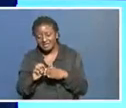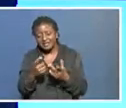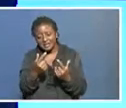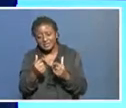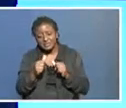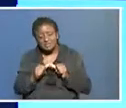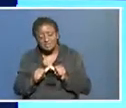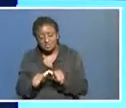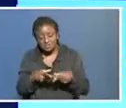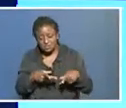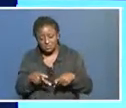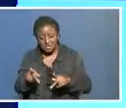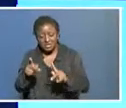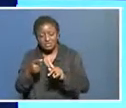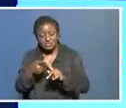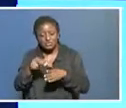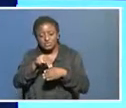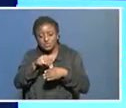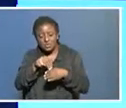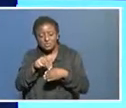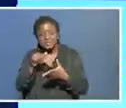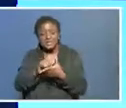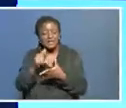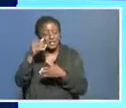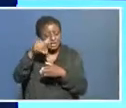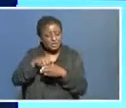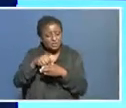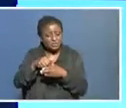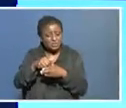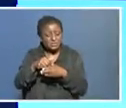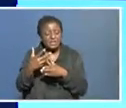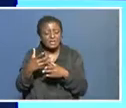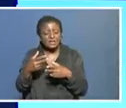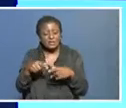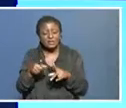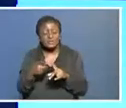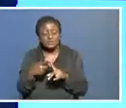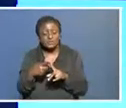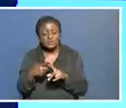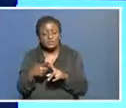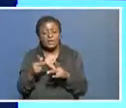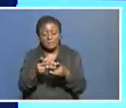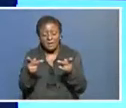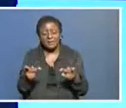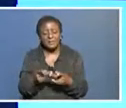normalcy. And that includes staging and attending public events.